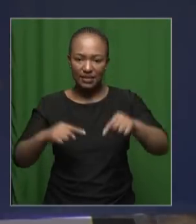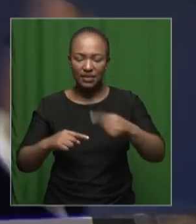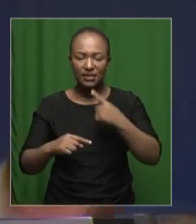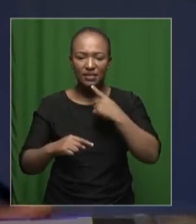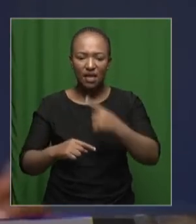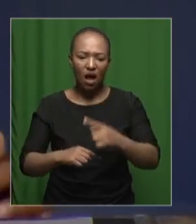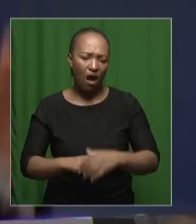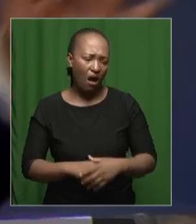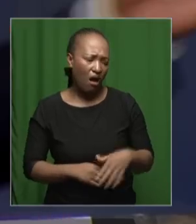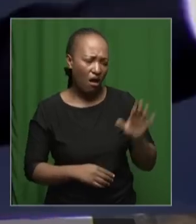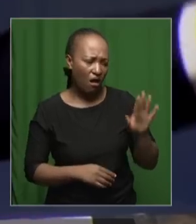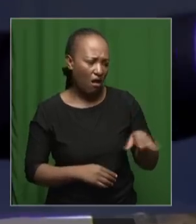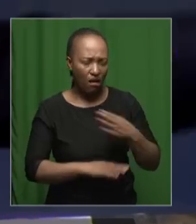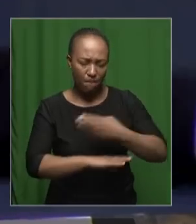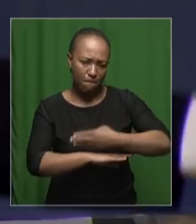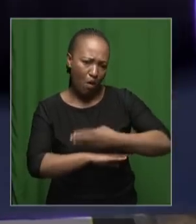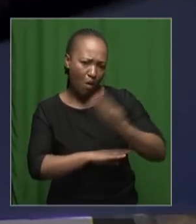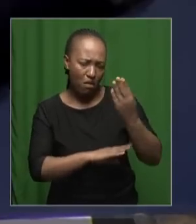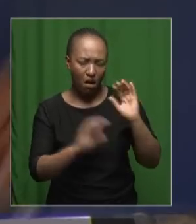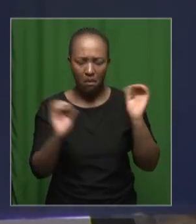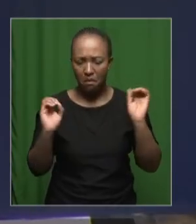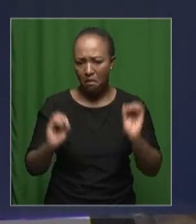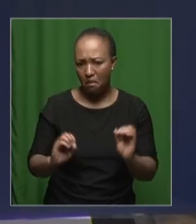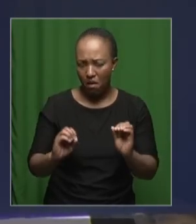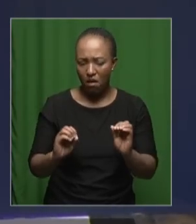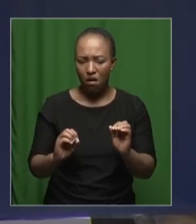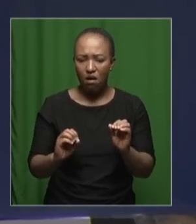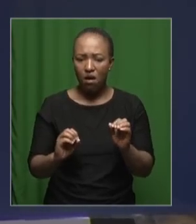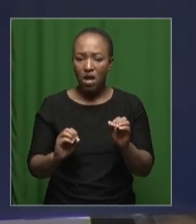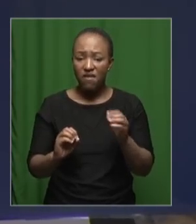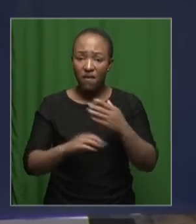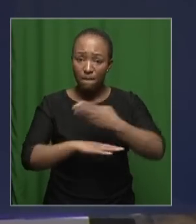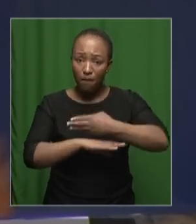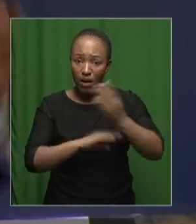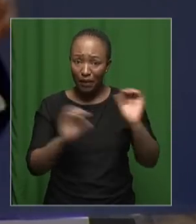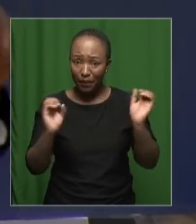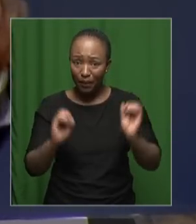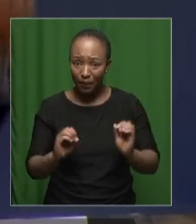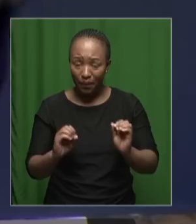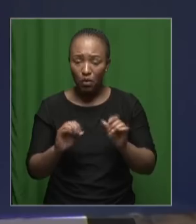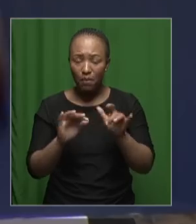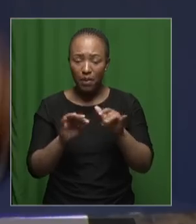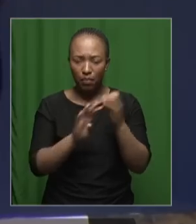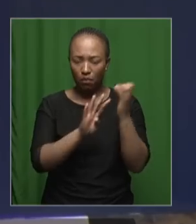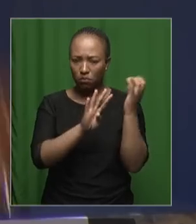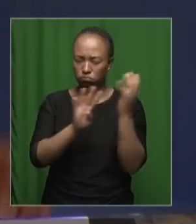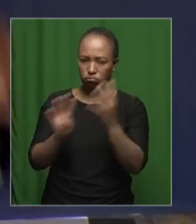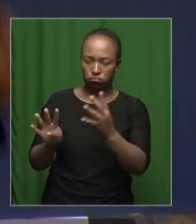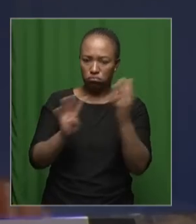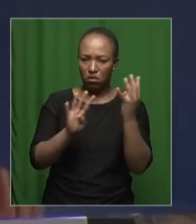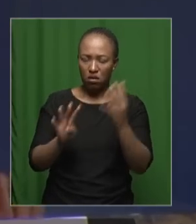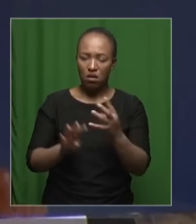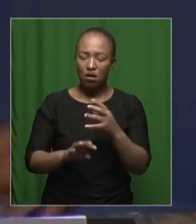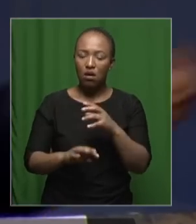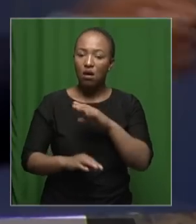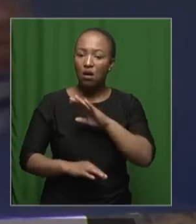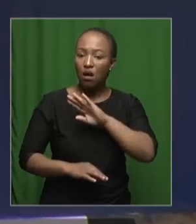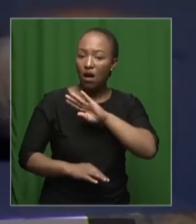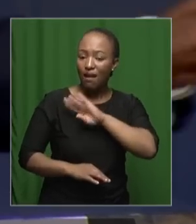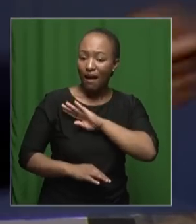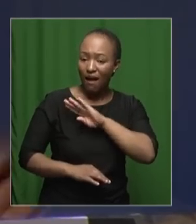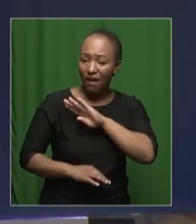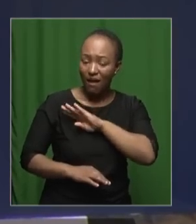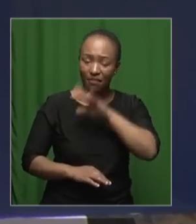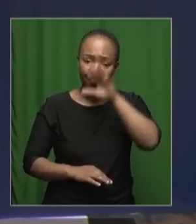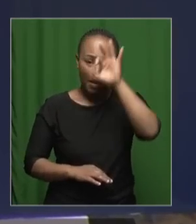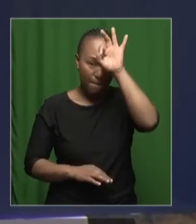border at all and all. If there was no border there, you will have seen flames. Our border guards are working day and night, not on